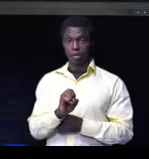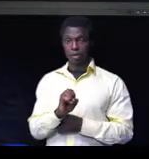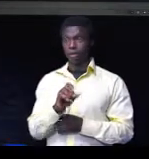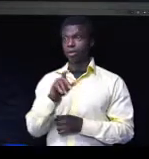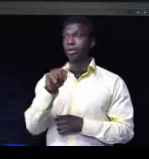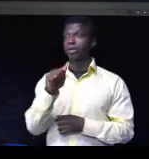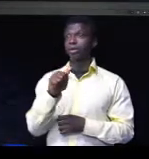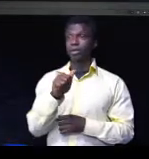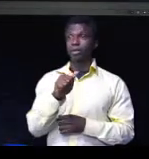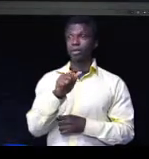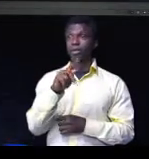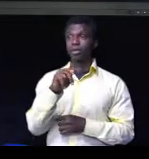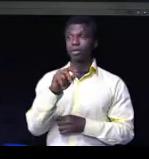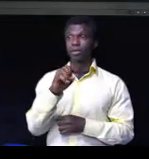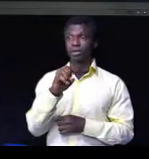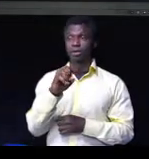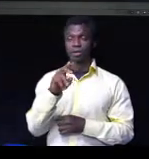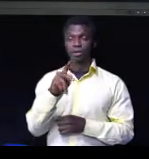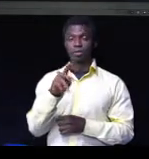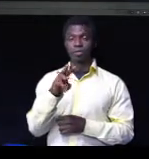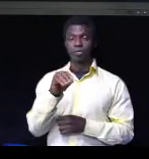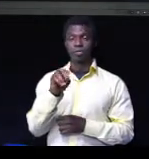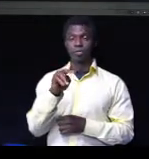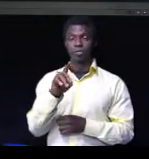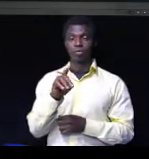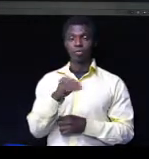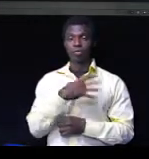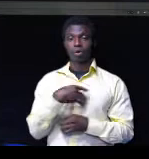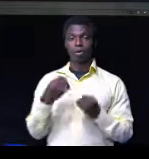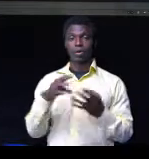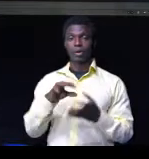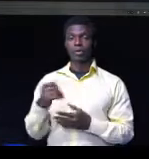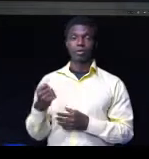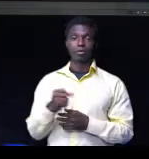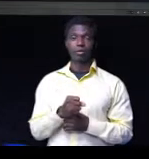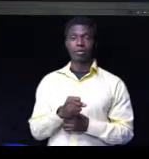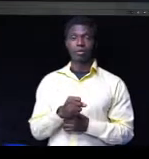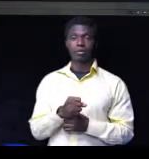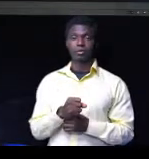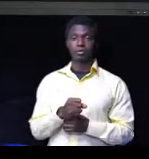we have taekwondo and many others.